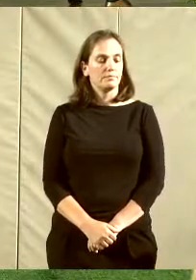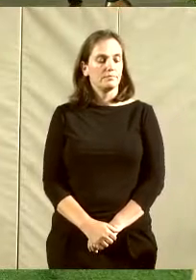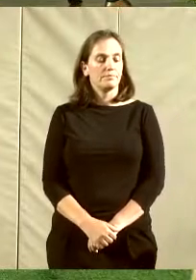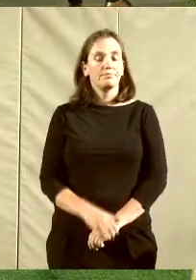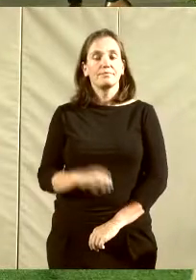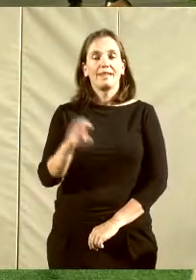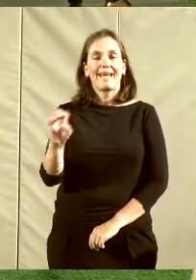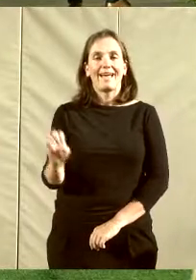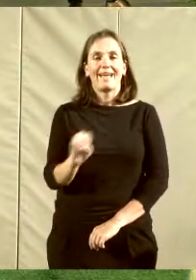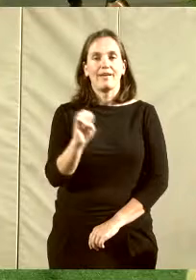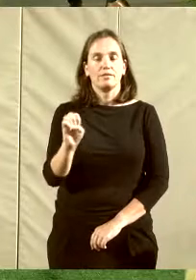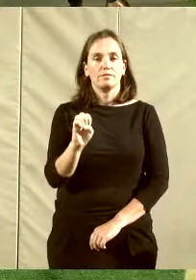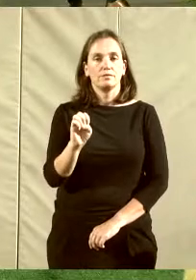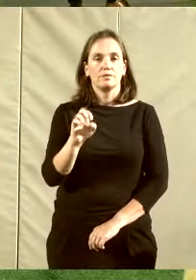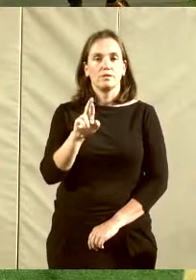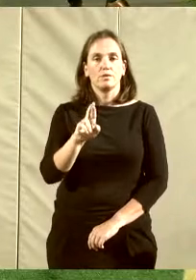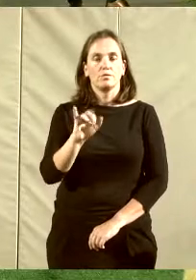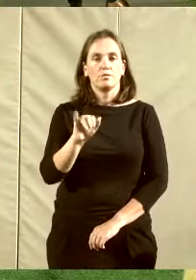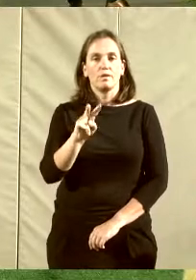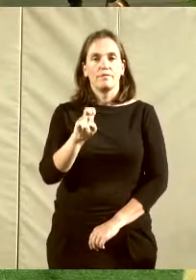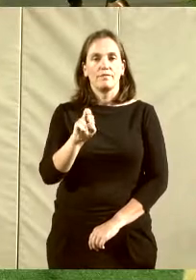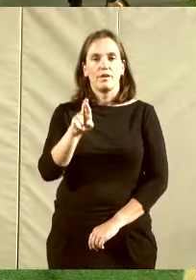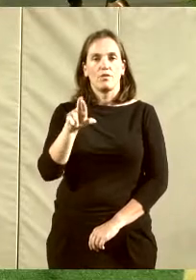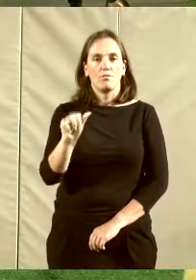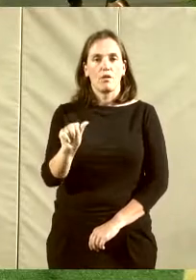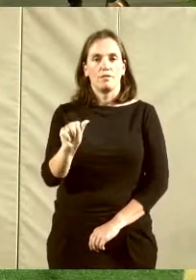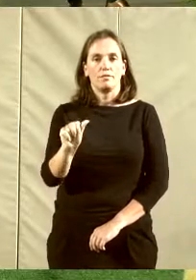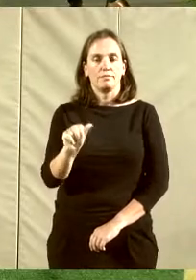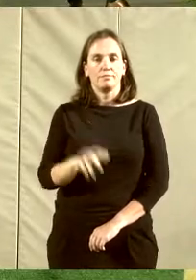Elder Josue Melara Rivera.